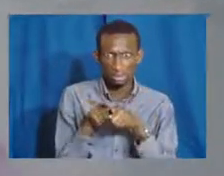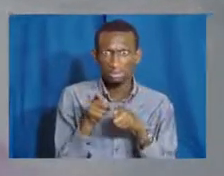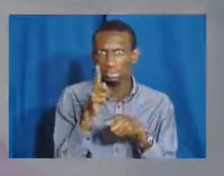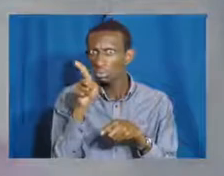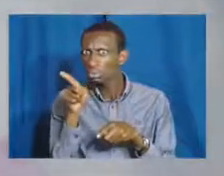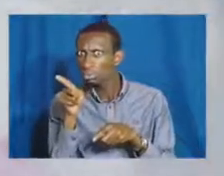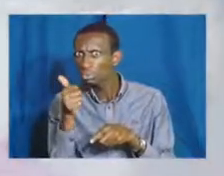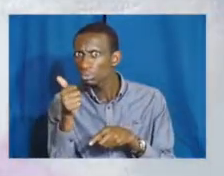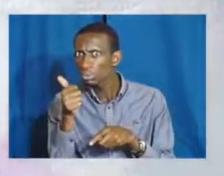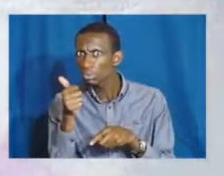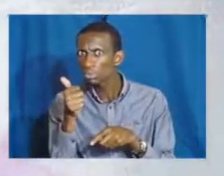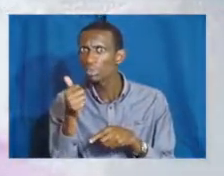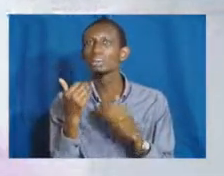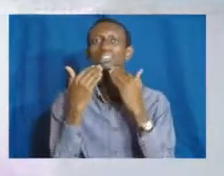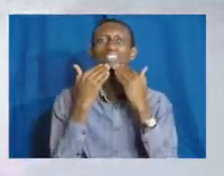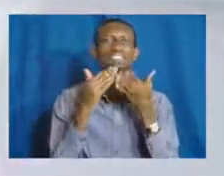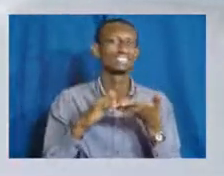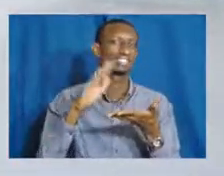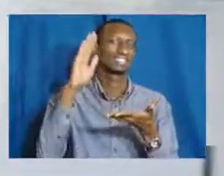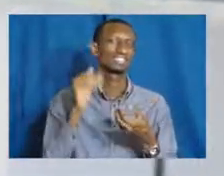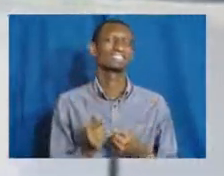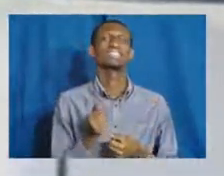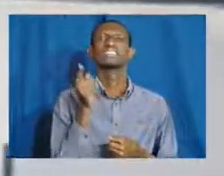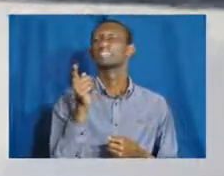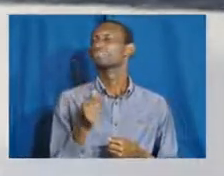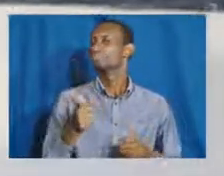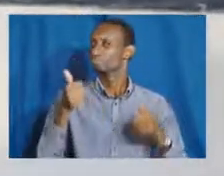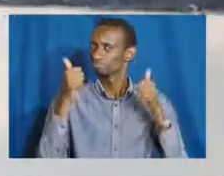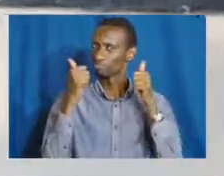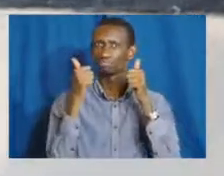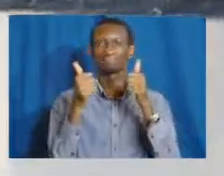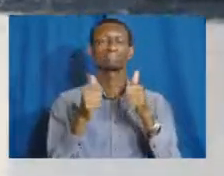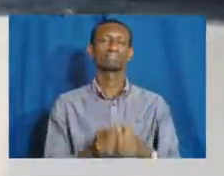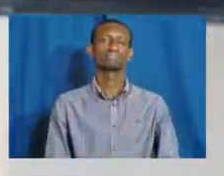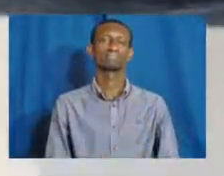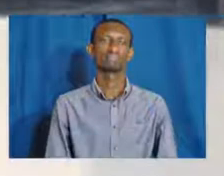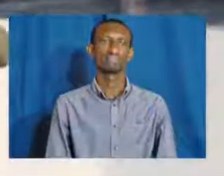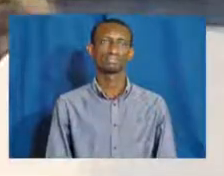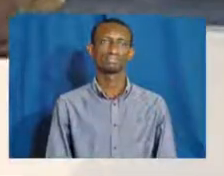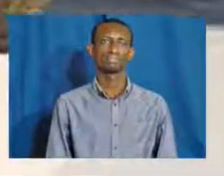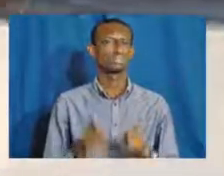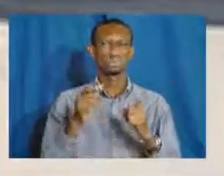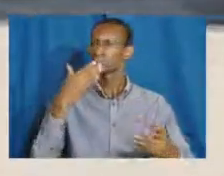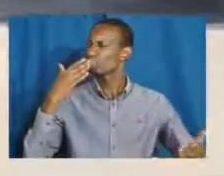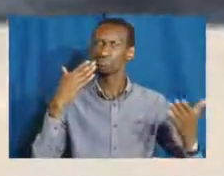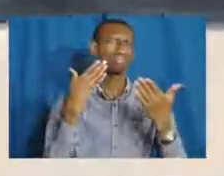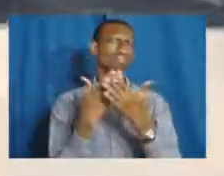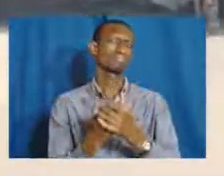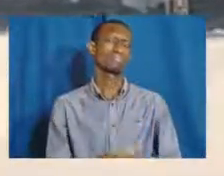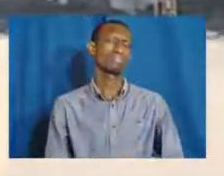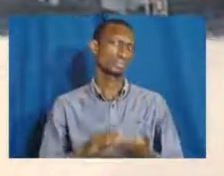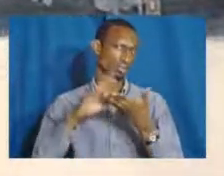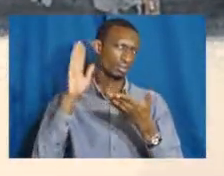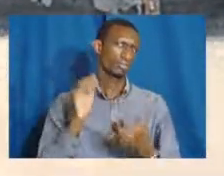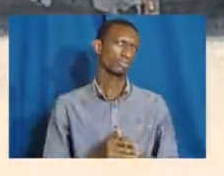Yes? Thank you very much. That's wonderful. That's very wonderful.